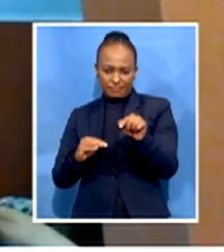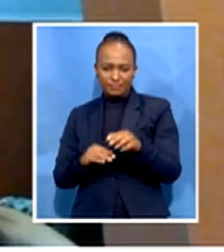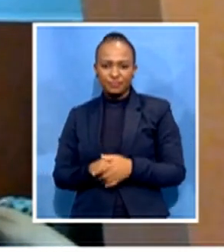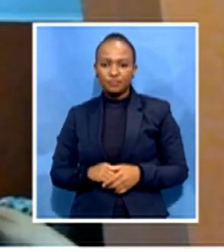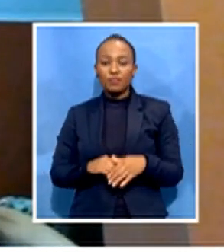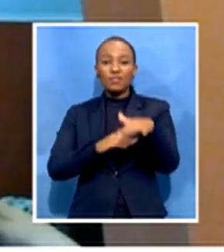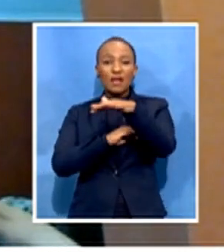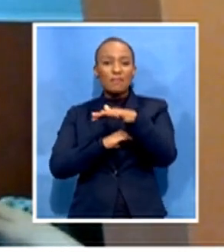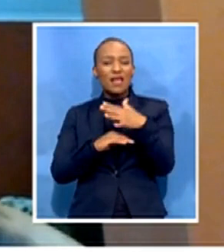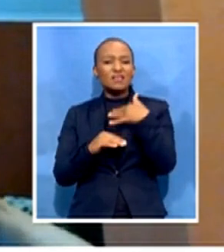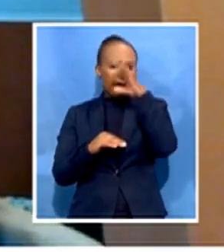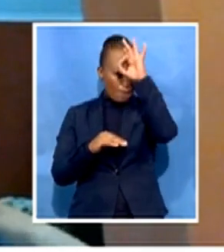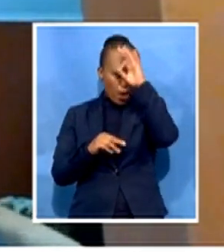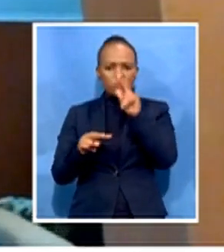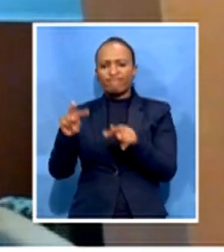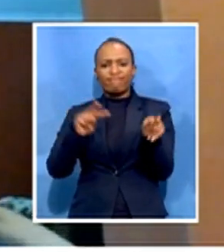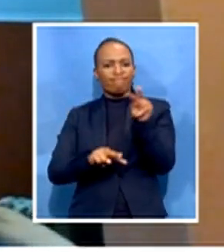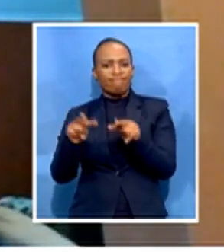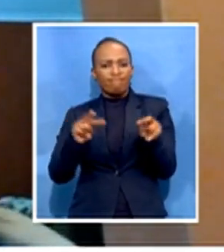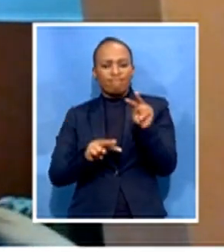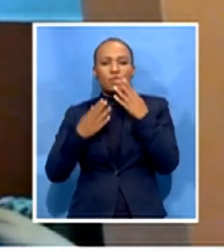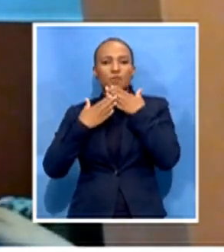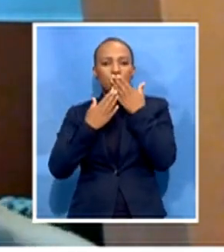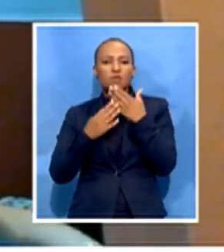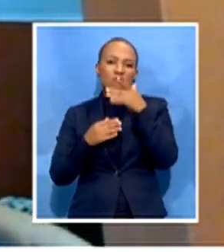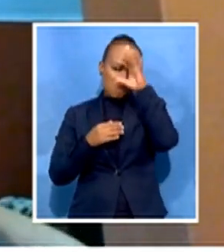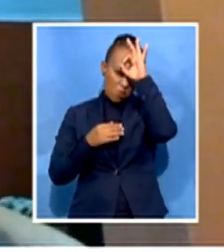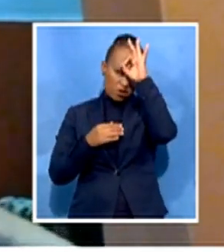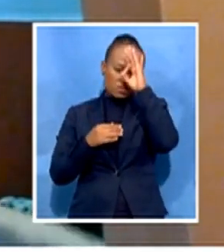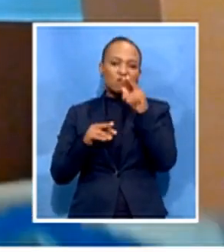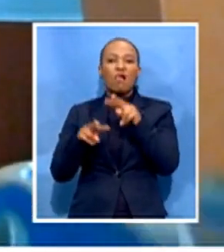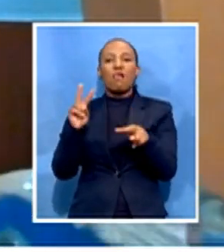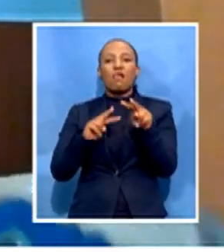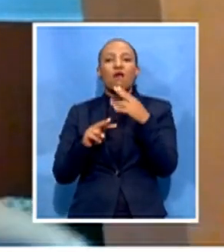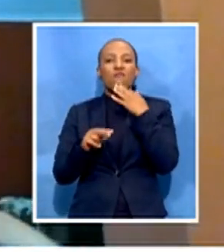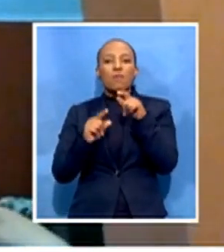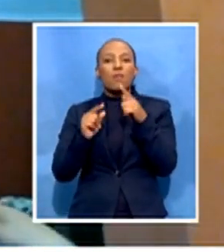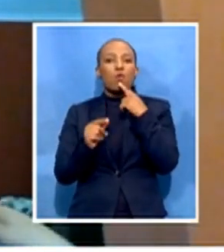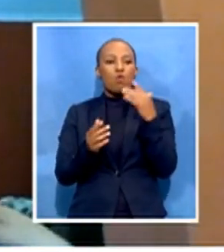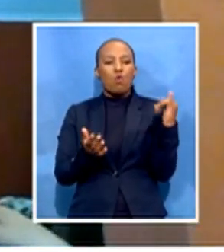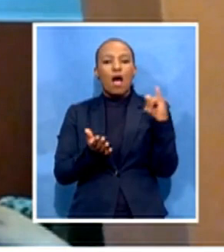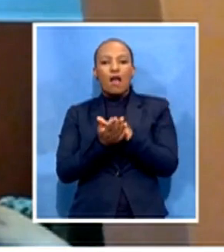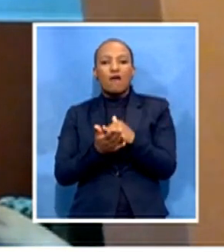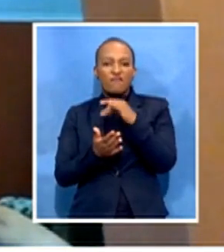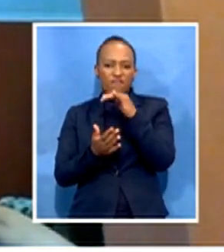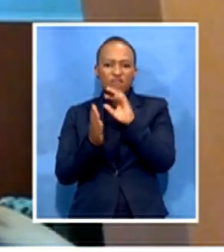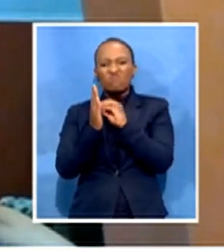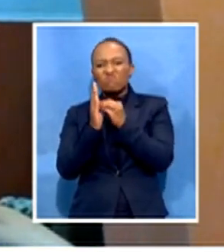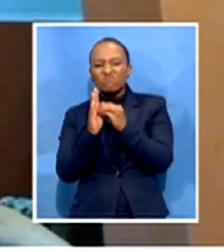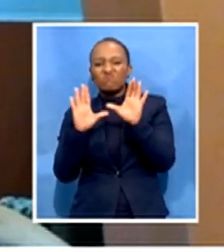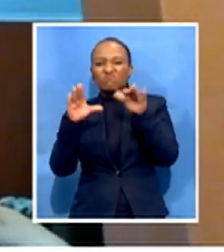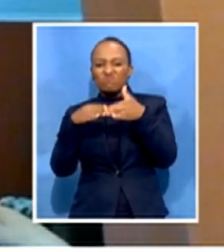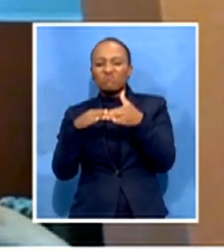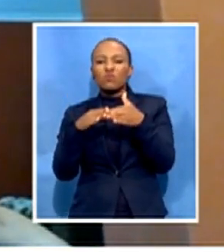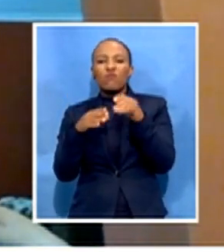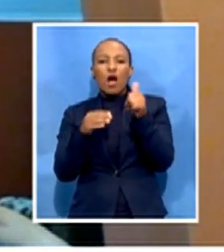raided, the police are often there on behalf of a rival gang and confiscating goods to empower, somebody else because